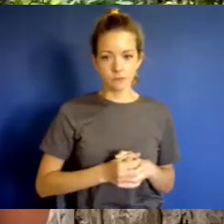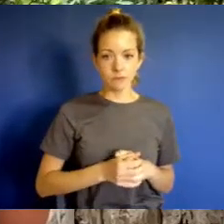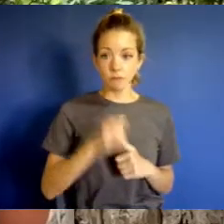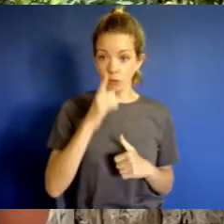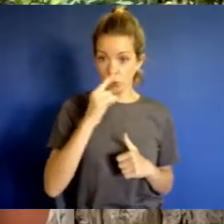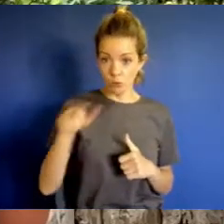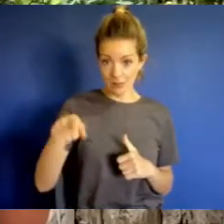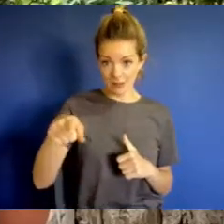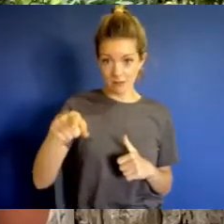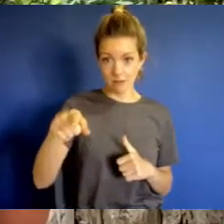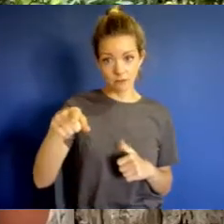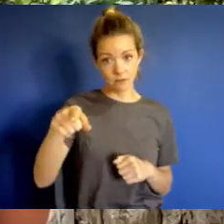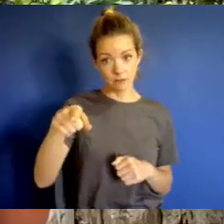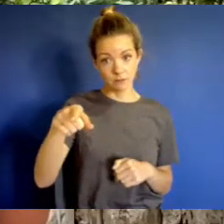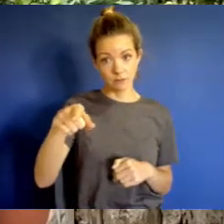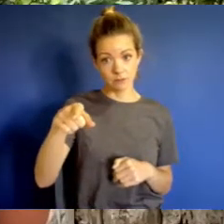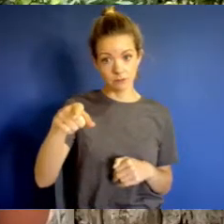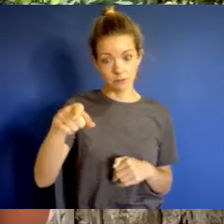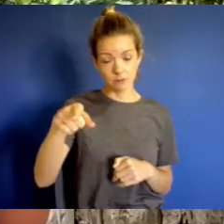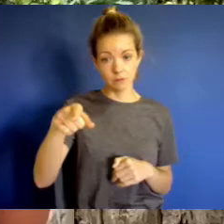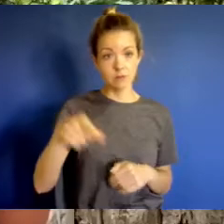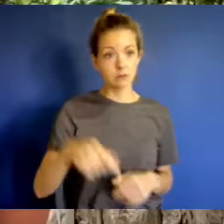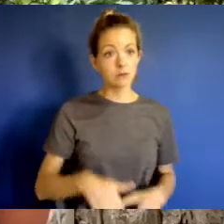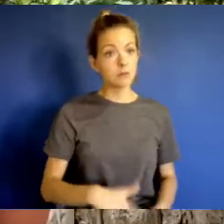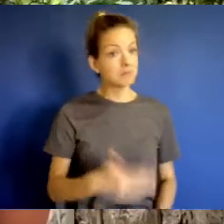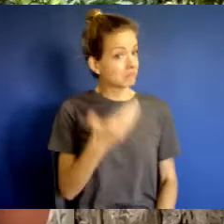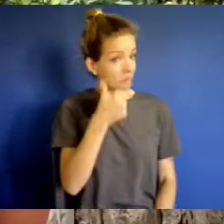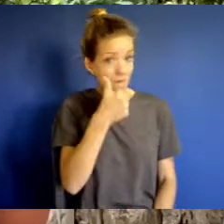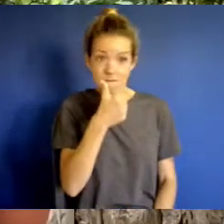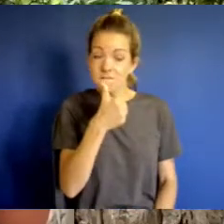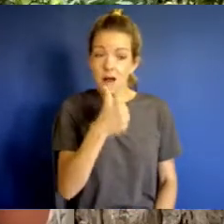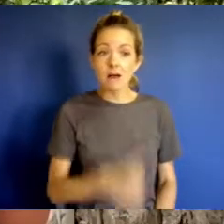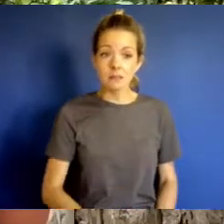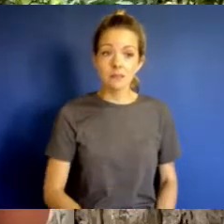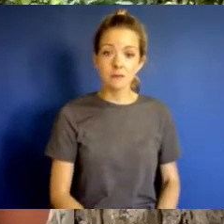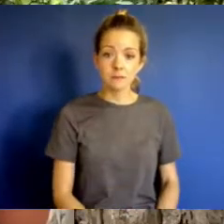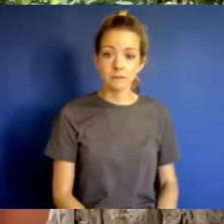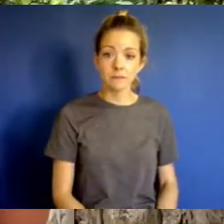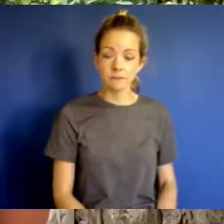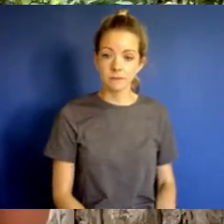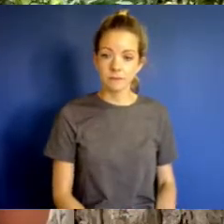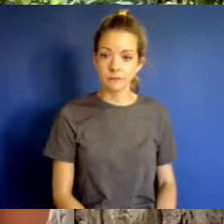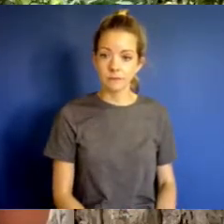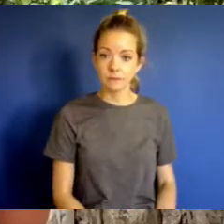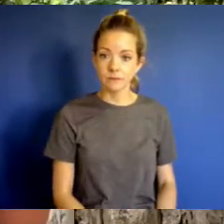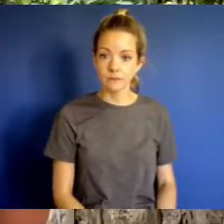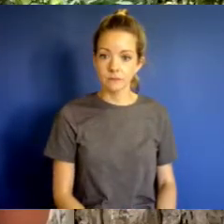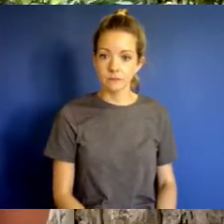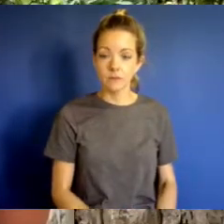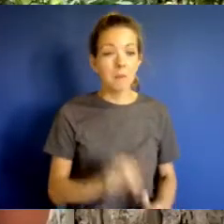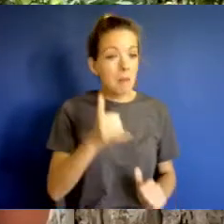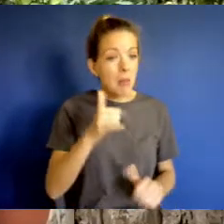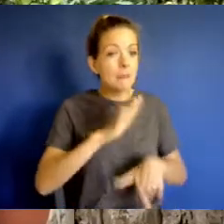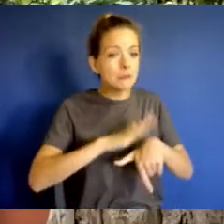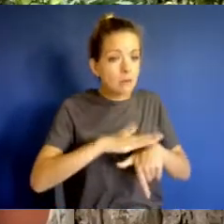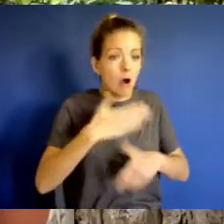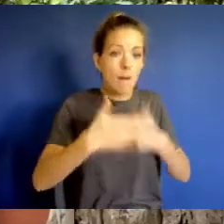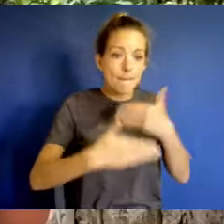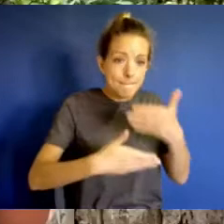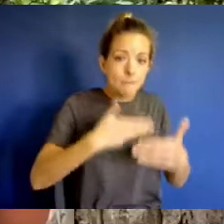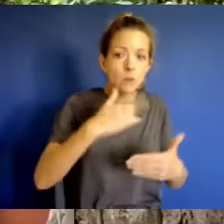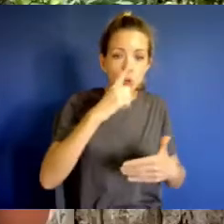it so that your foot is at the front. Okay, and then maybe over time we can gently kind of